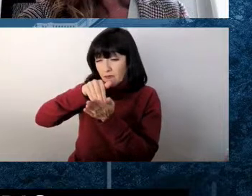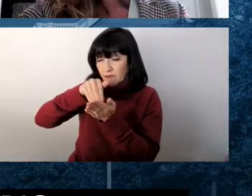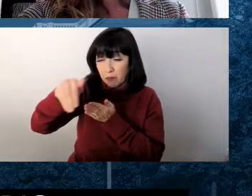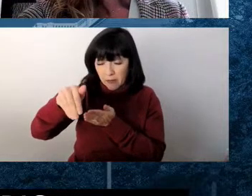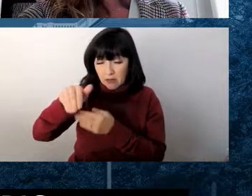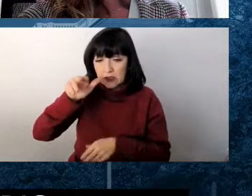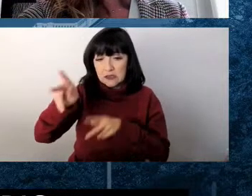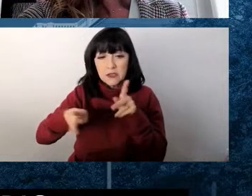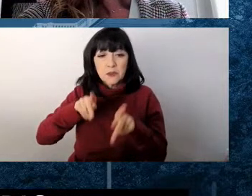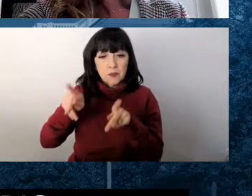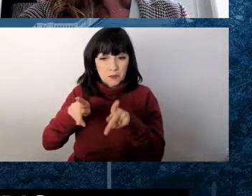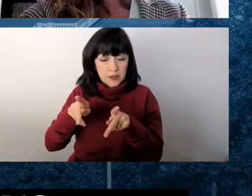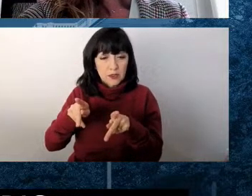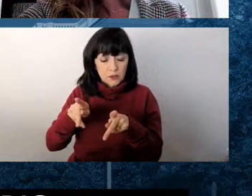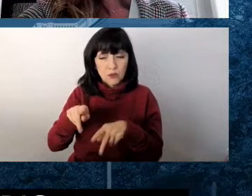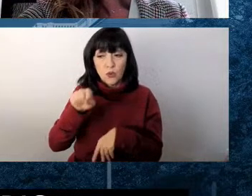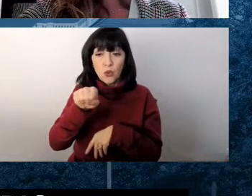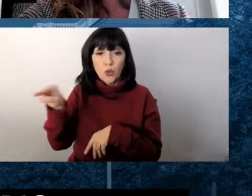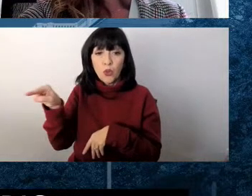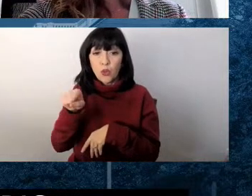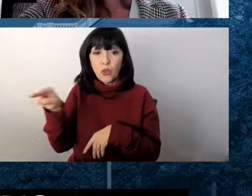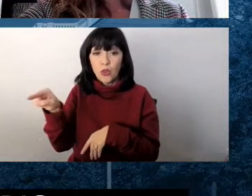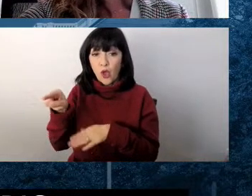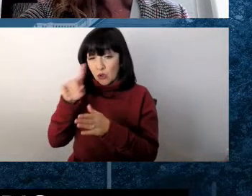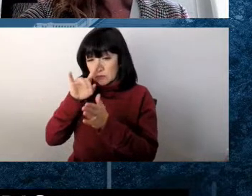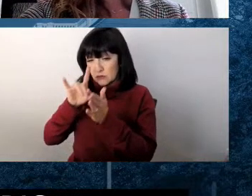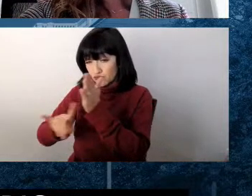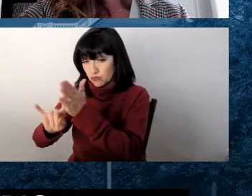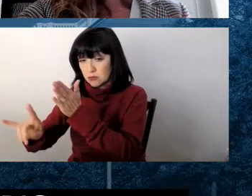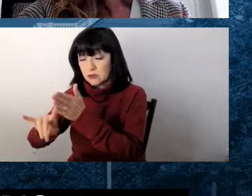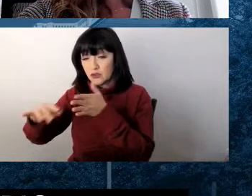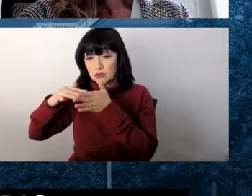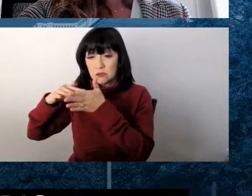the findings of these studies indicated that the primary